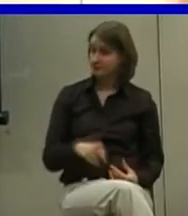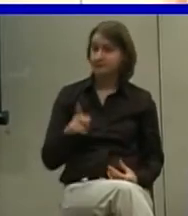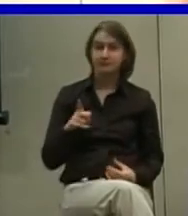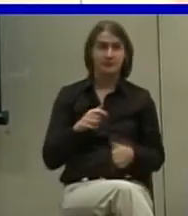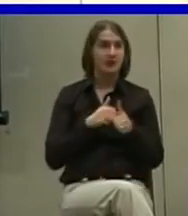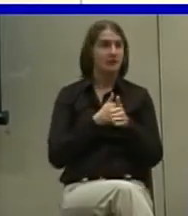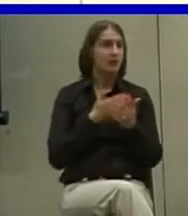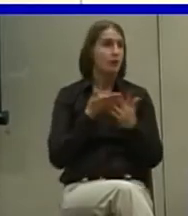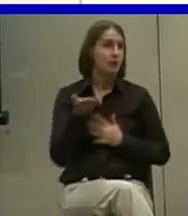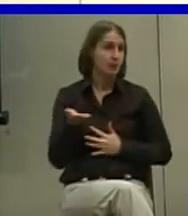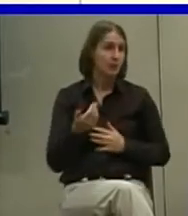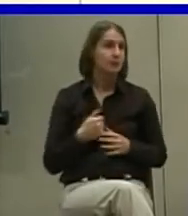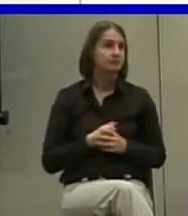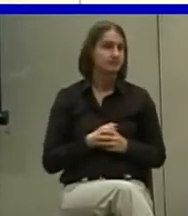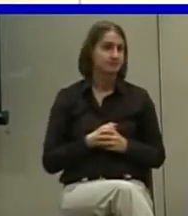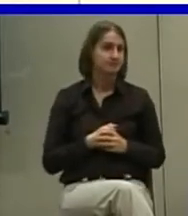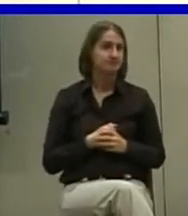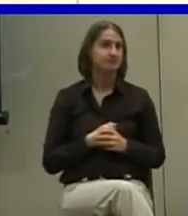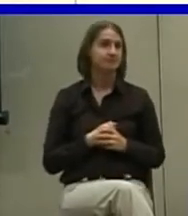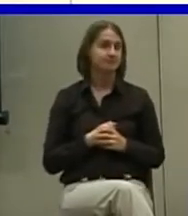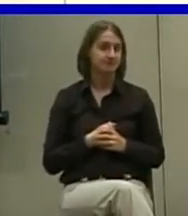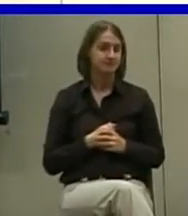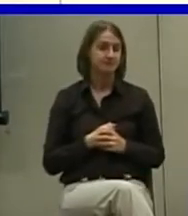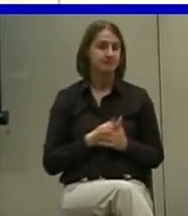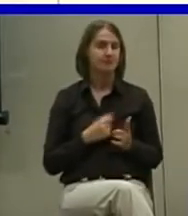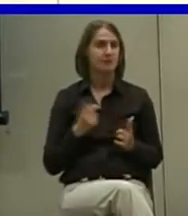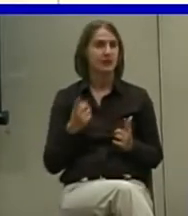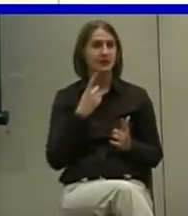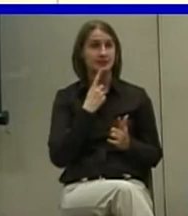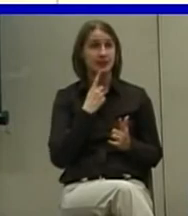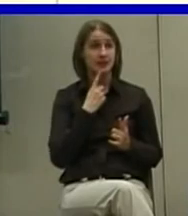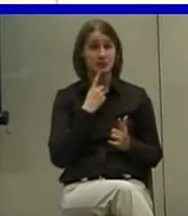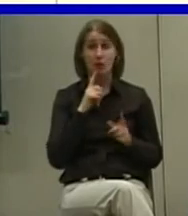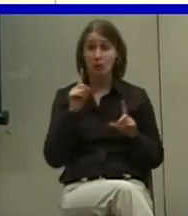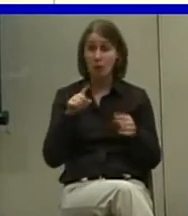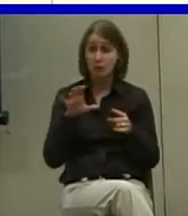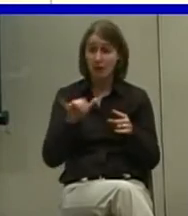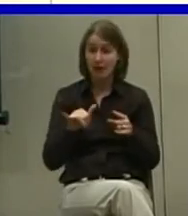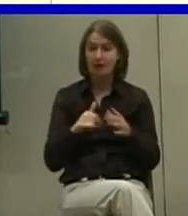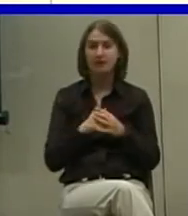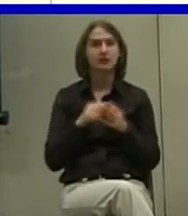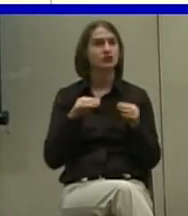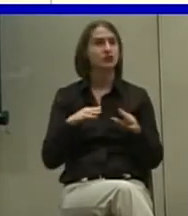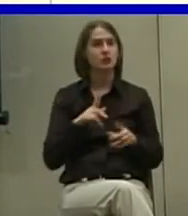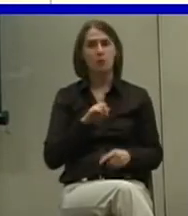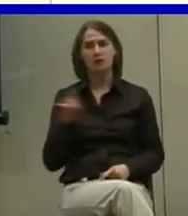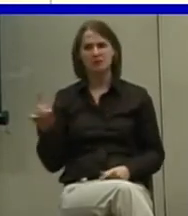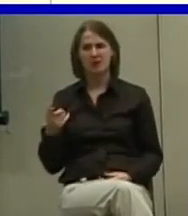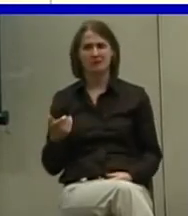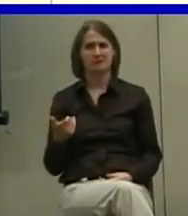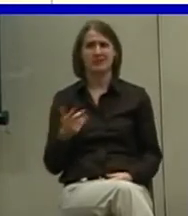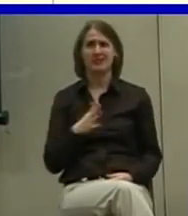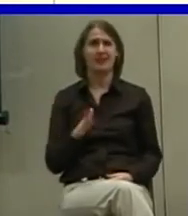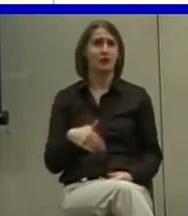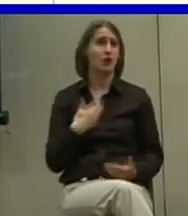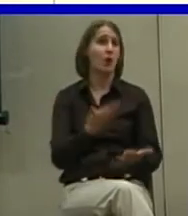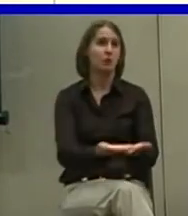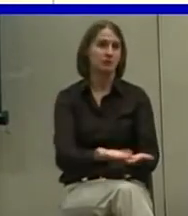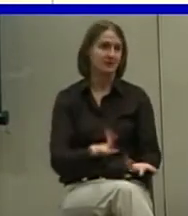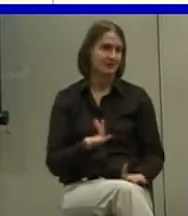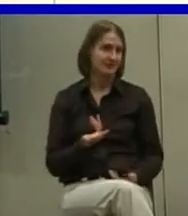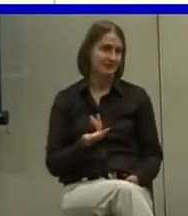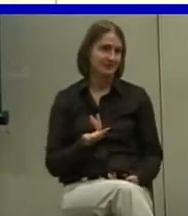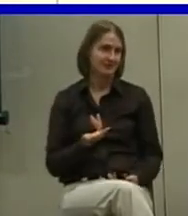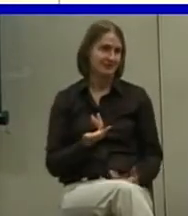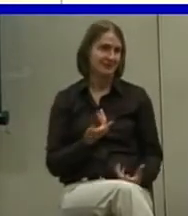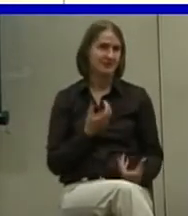Follow through again. Yeah. He says, I'll go do this. Great. Teacher walks away. He never makes it. And now we're back where we